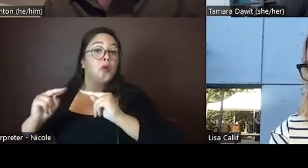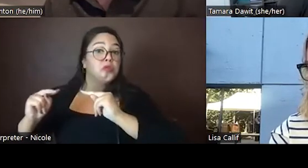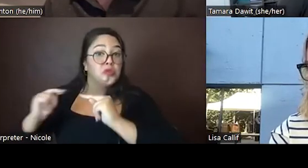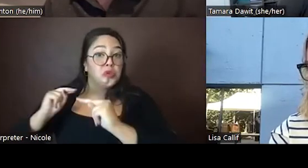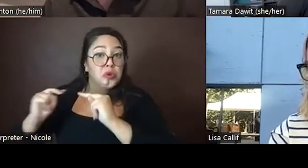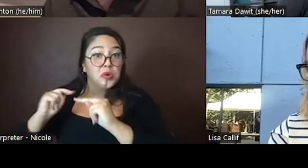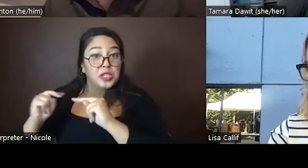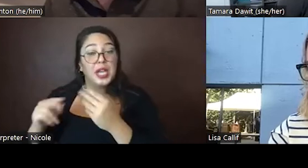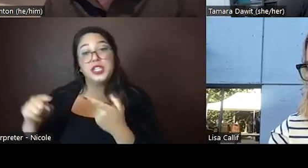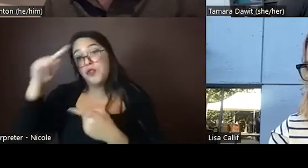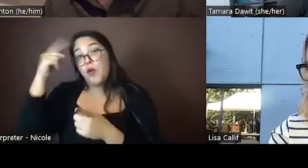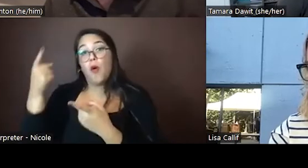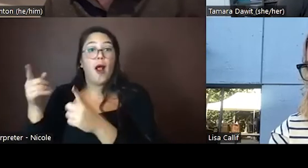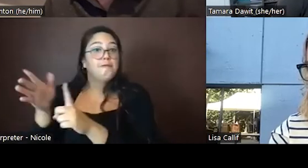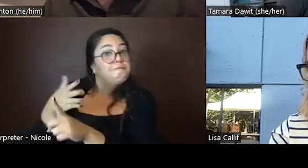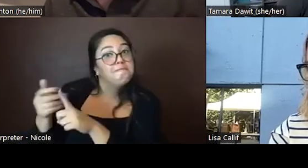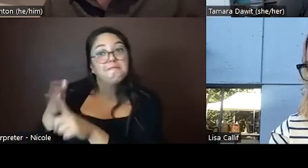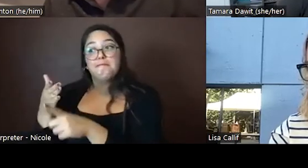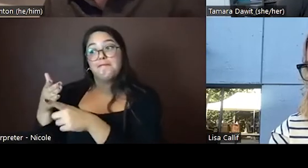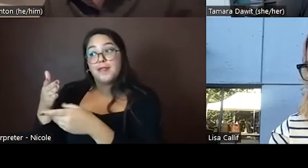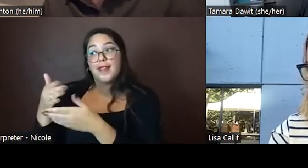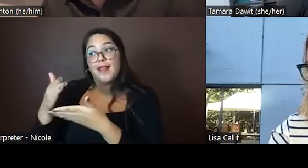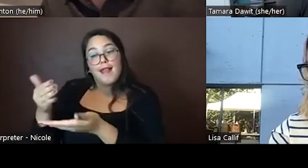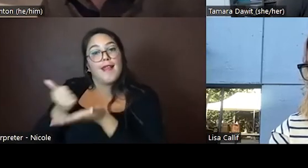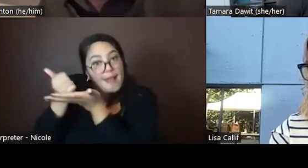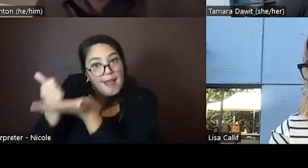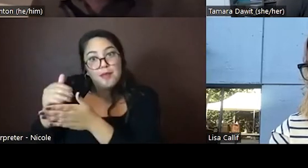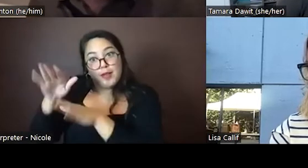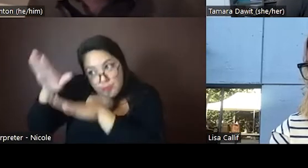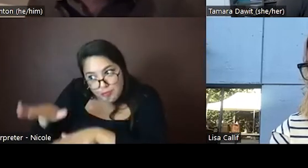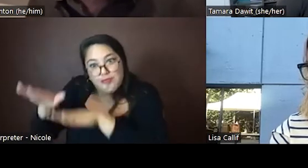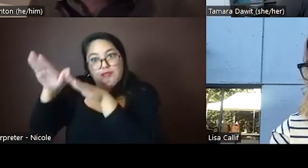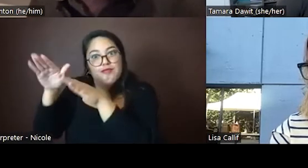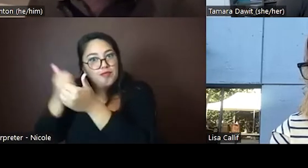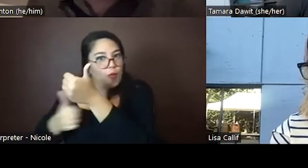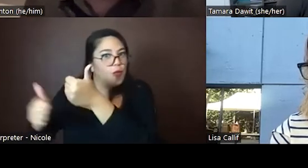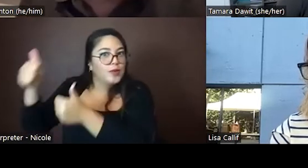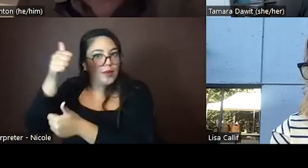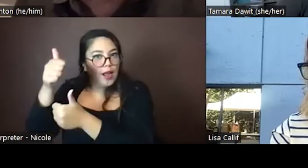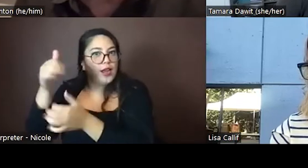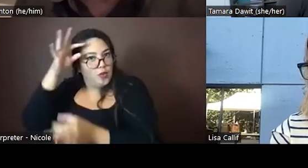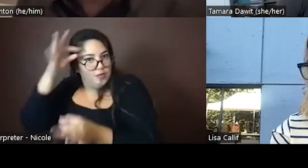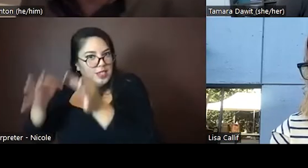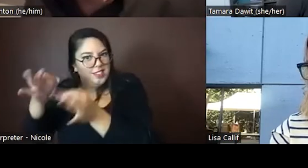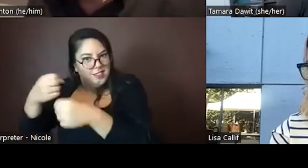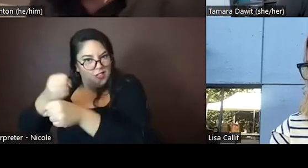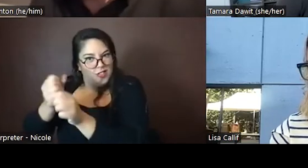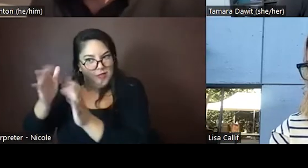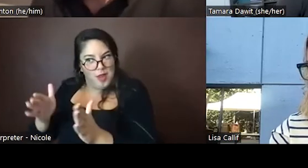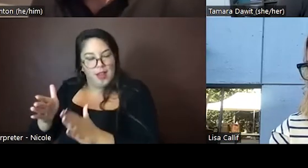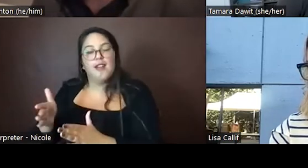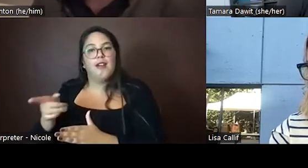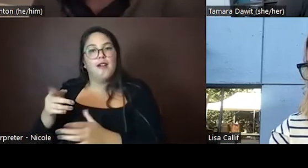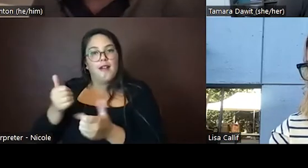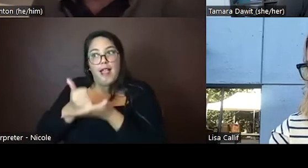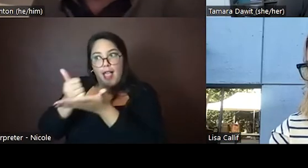pampering or like the fulfilling the decision makers bodies perspectives in seeing how the